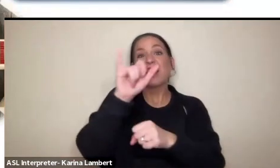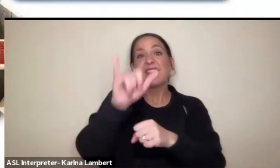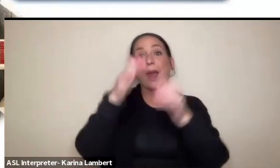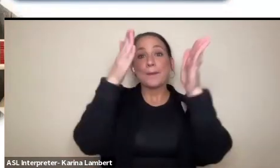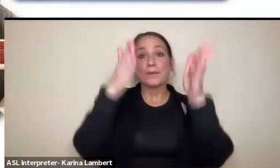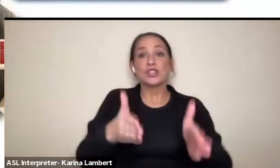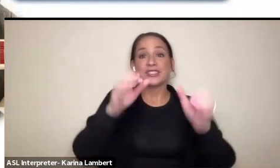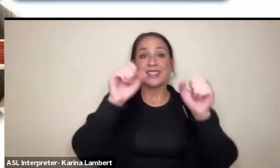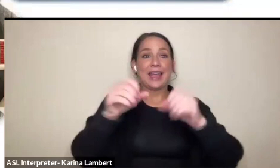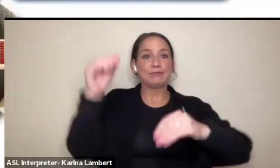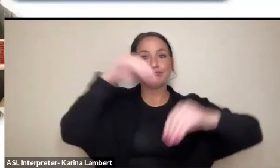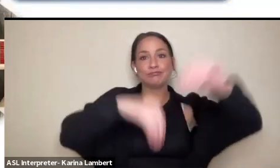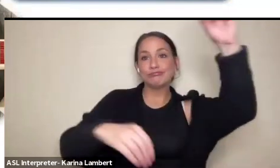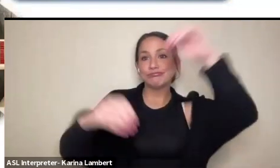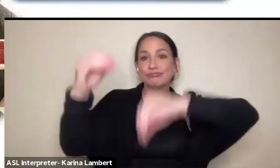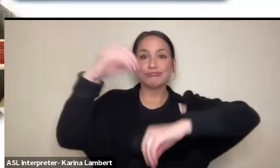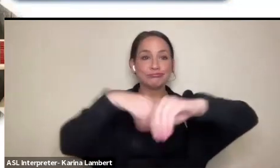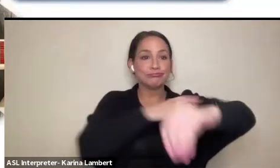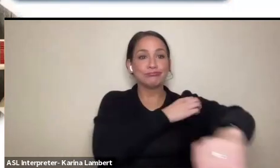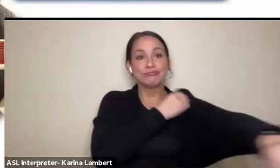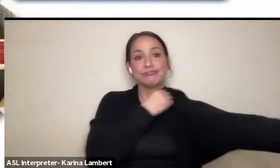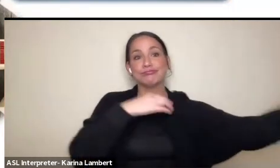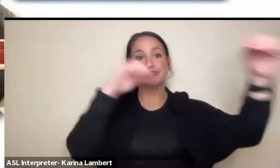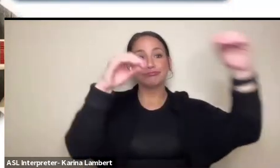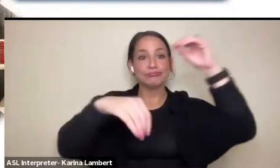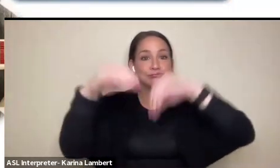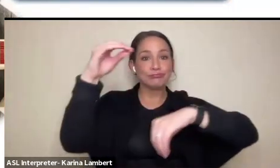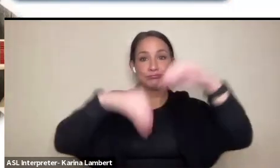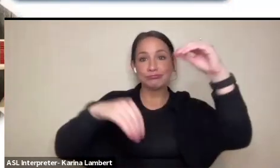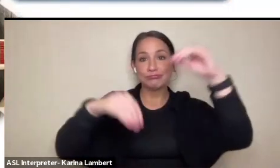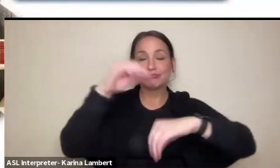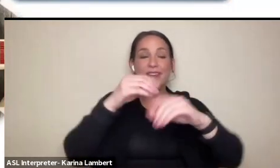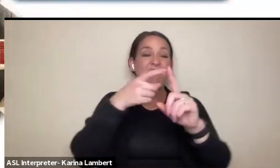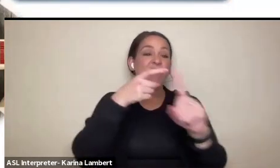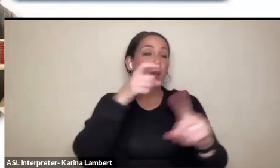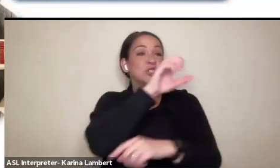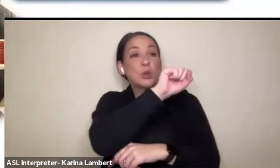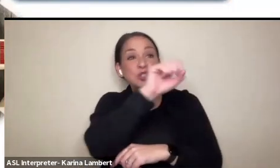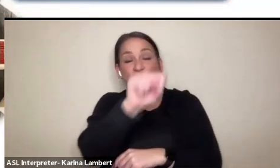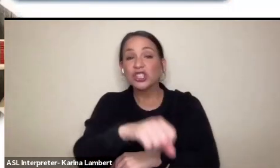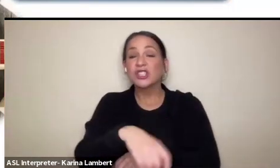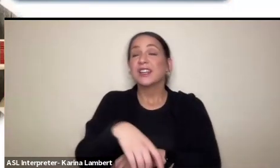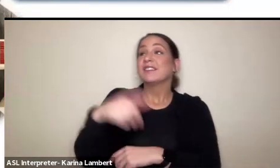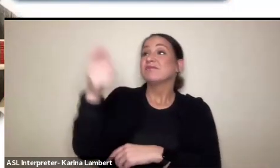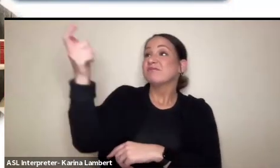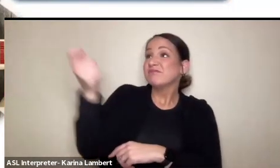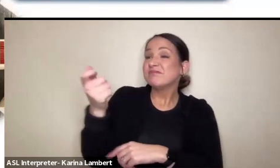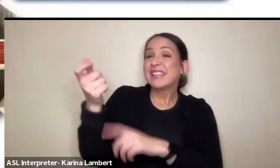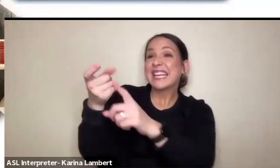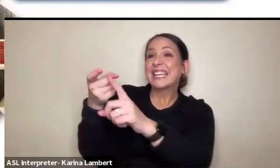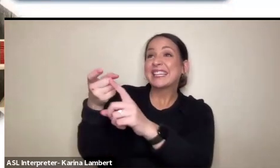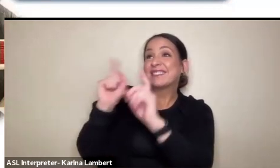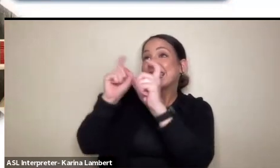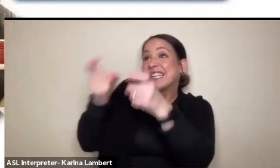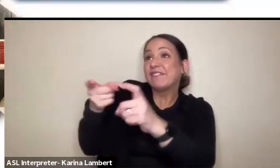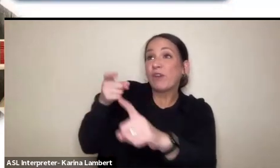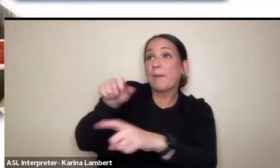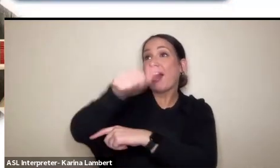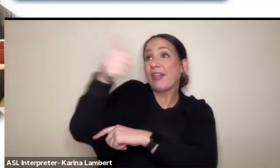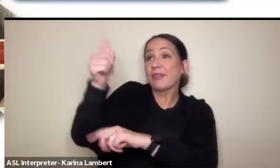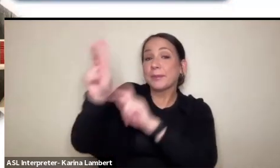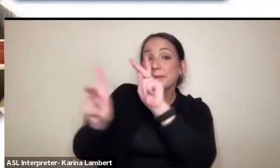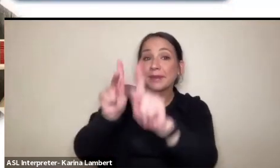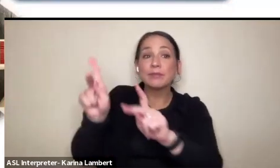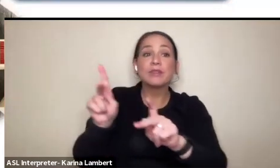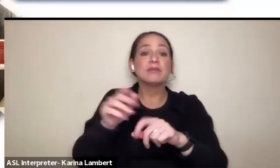that he or she puts in, could be coming from Social Security benefits. It could be coming from gifts from other people. It could be coming